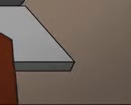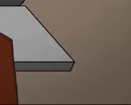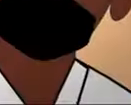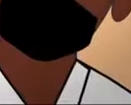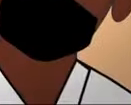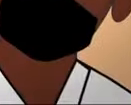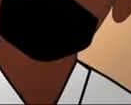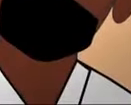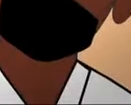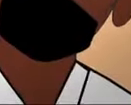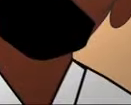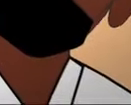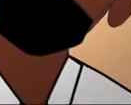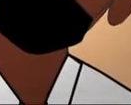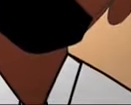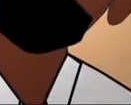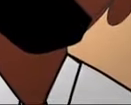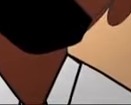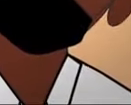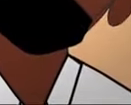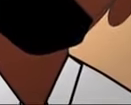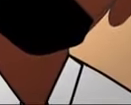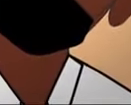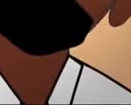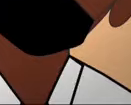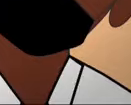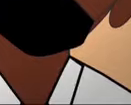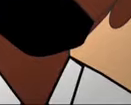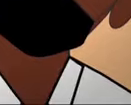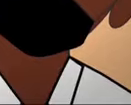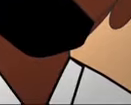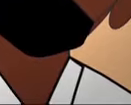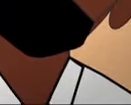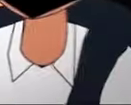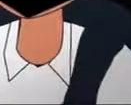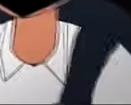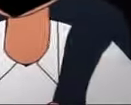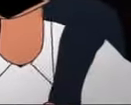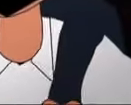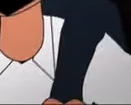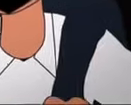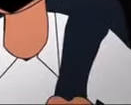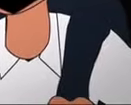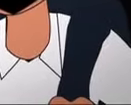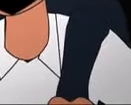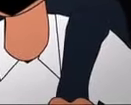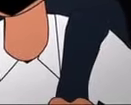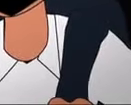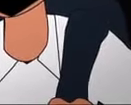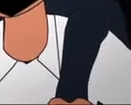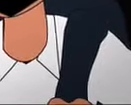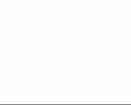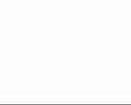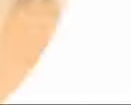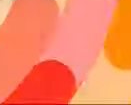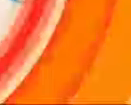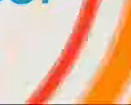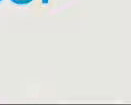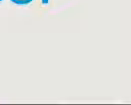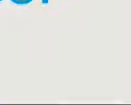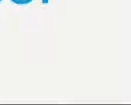this mask. And the PA sister only reminding me, students, wash all their hands. The Ministry of Education is doing its part.